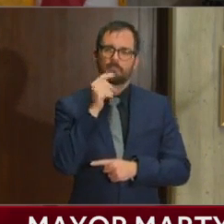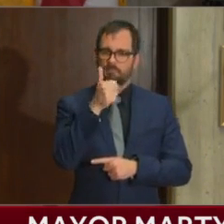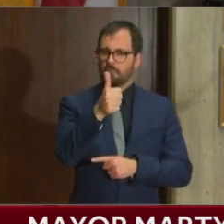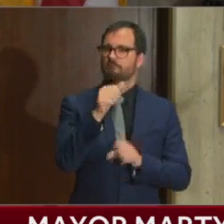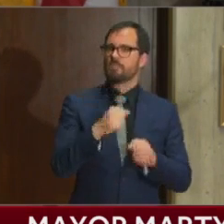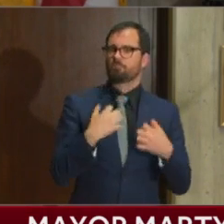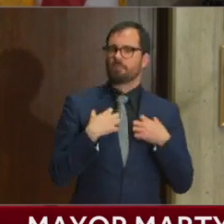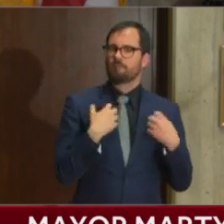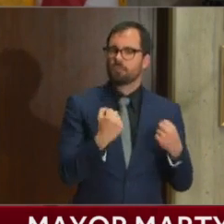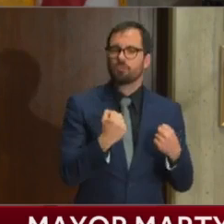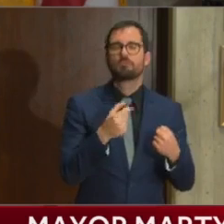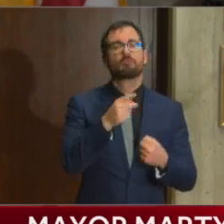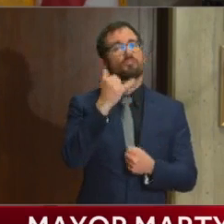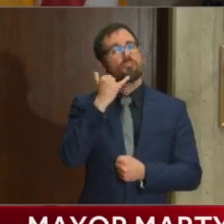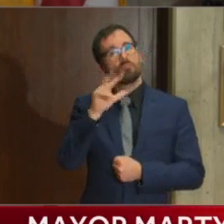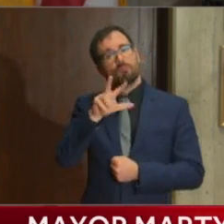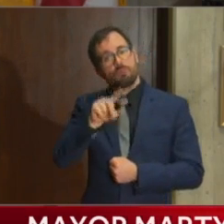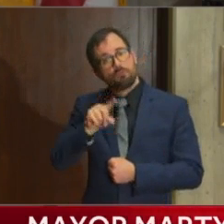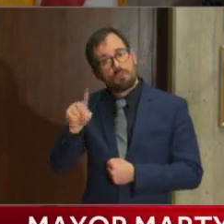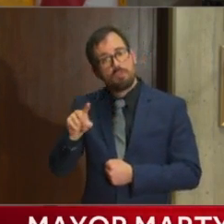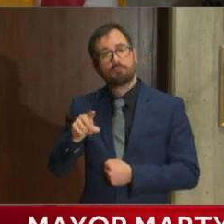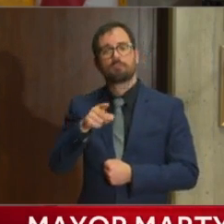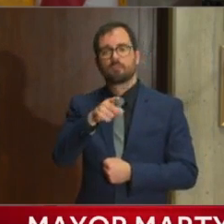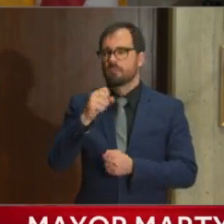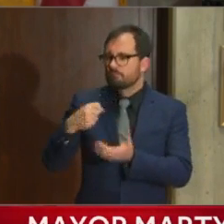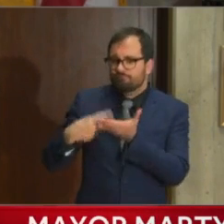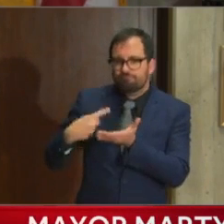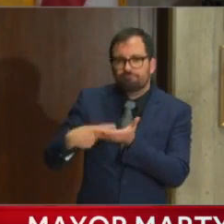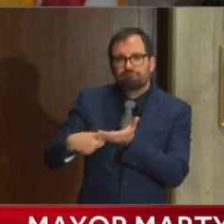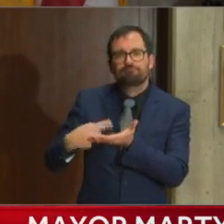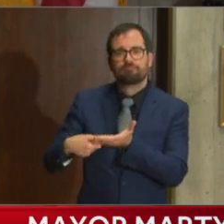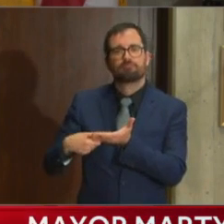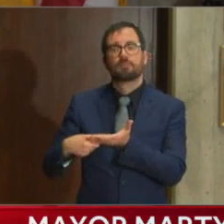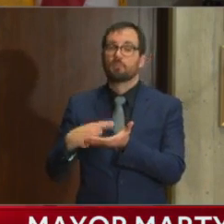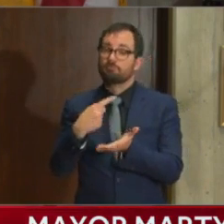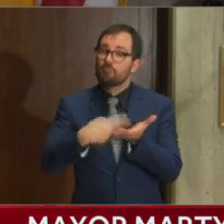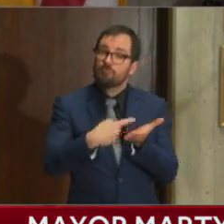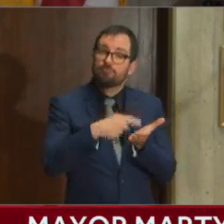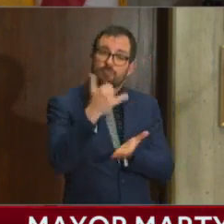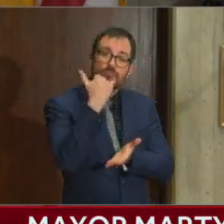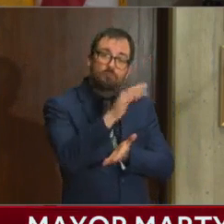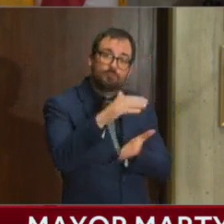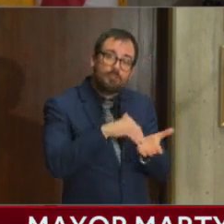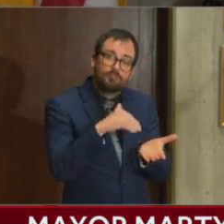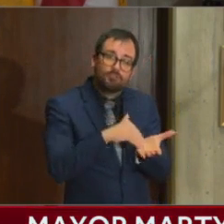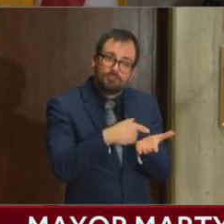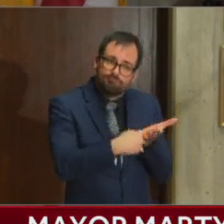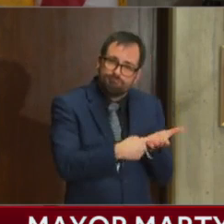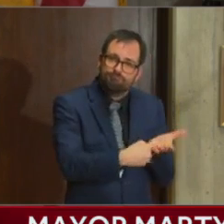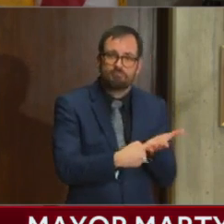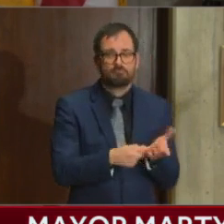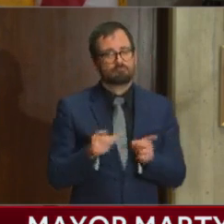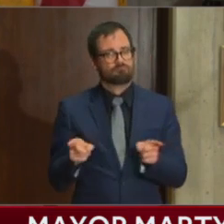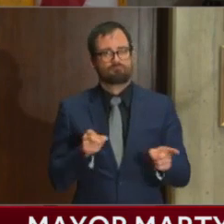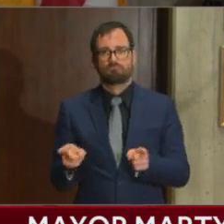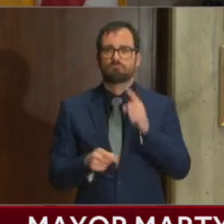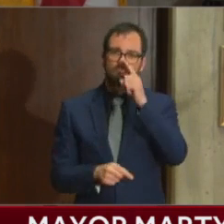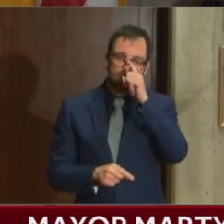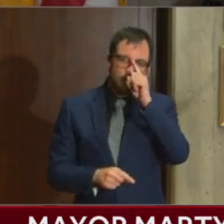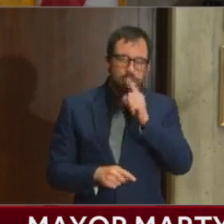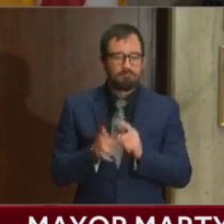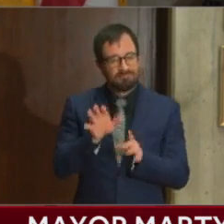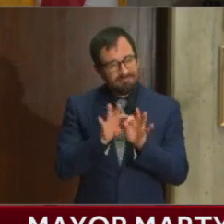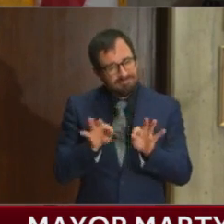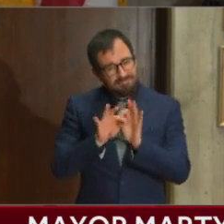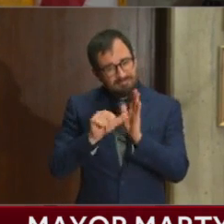But, and this is important, older adults and people of age are certain health conditions are at greater risk